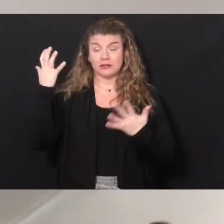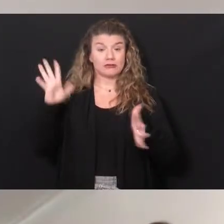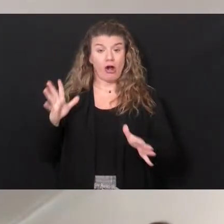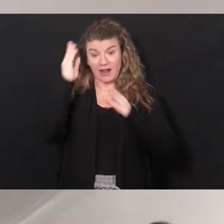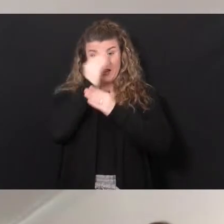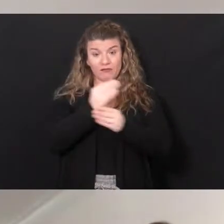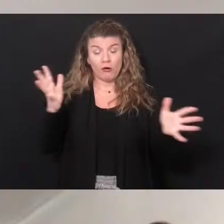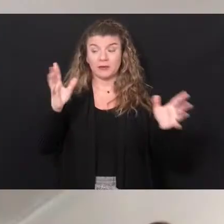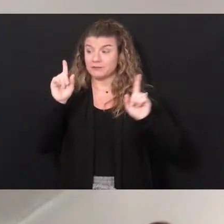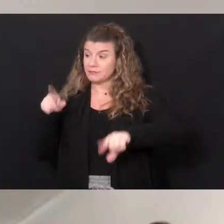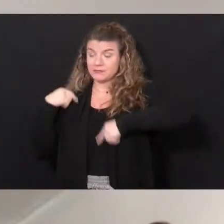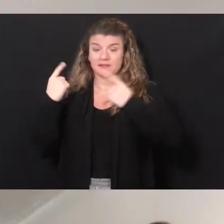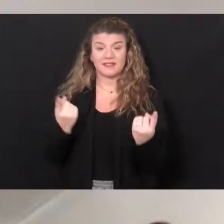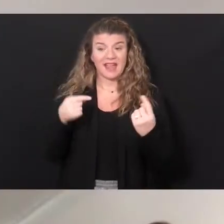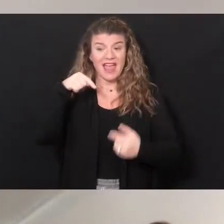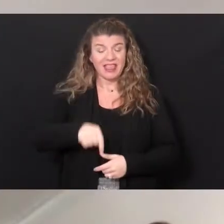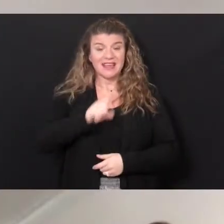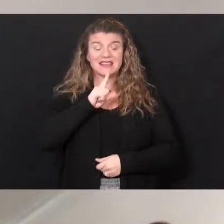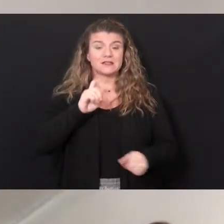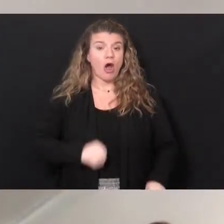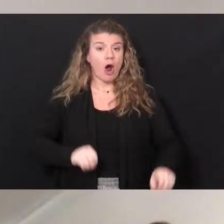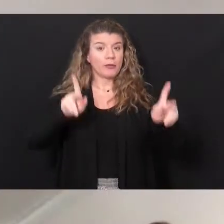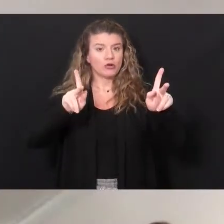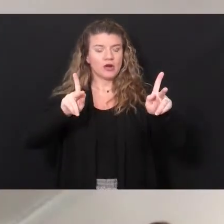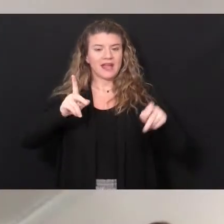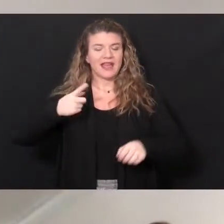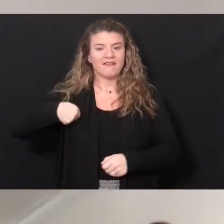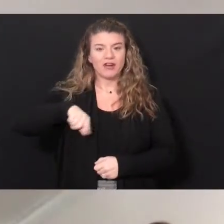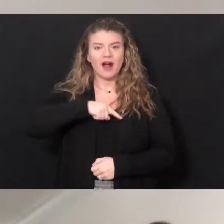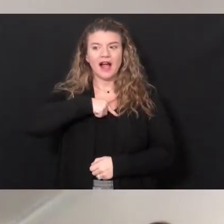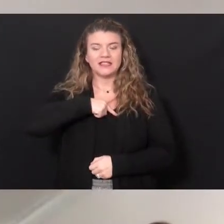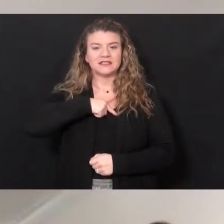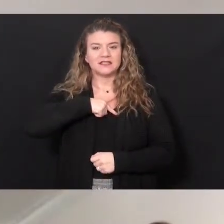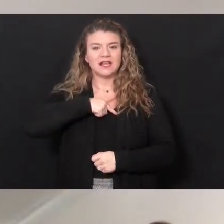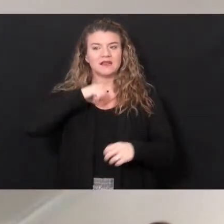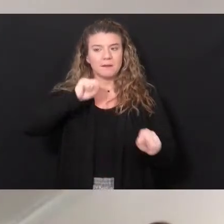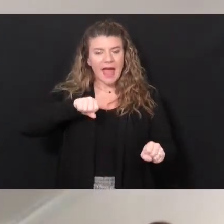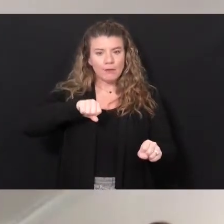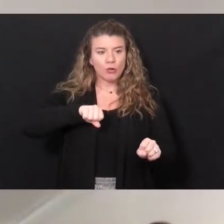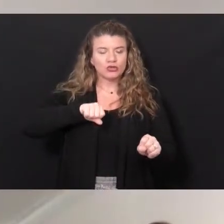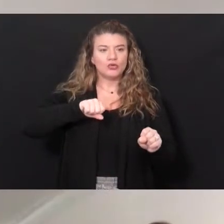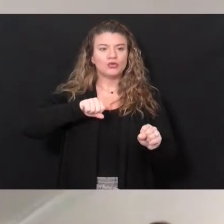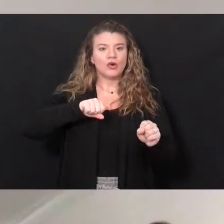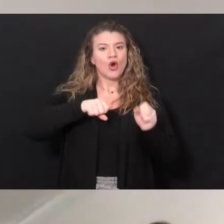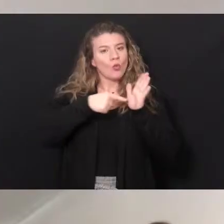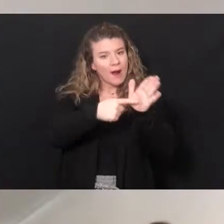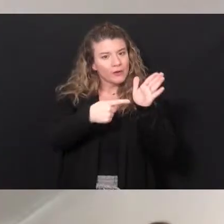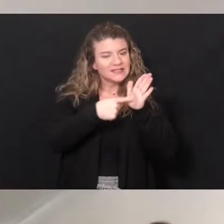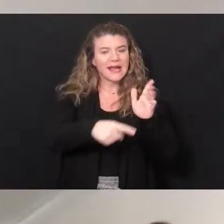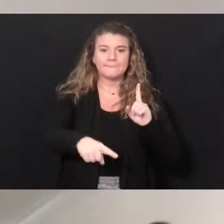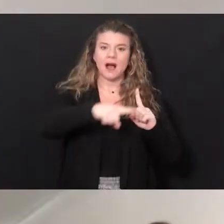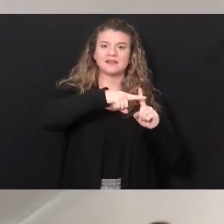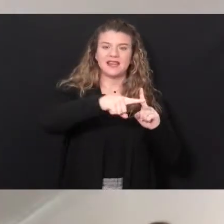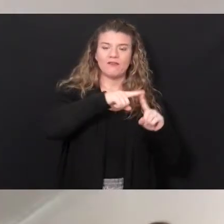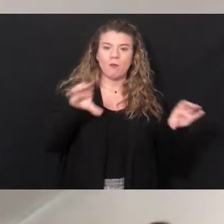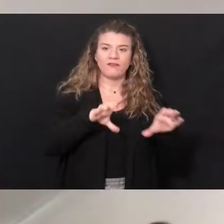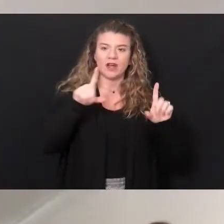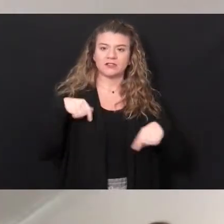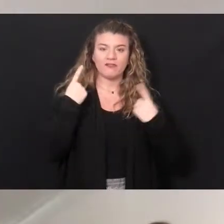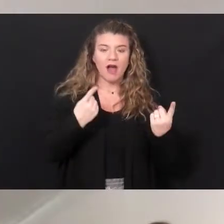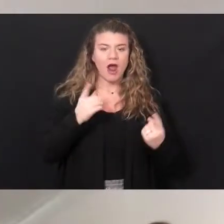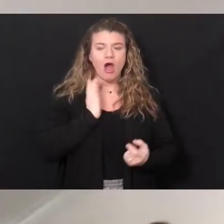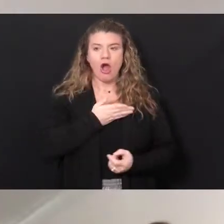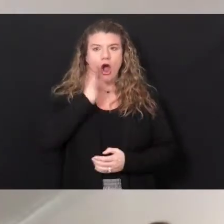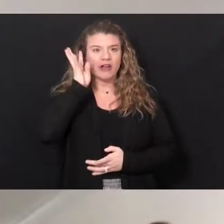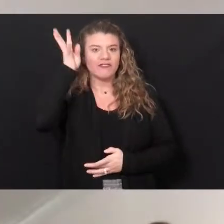time, this is an opportunity for us to both, positively represent what we've done, the innovation that we've used,